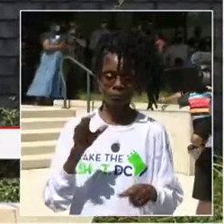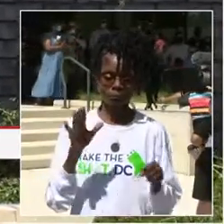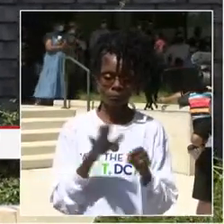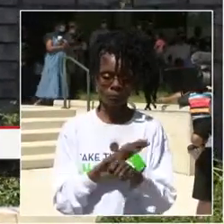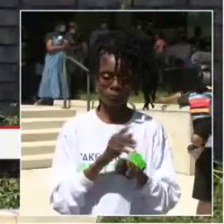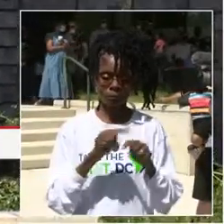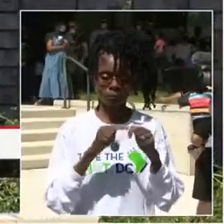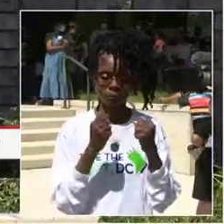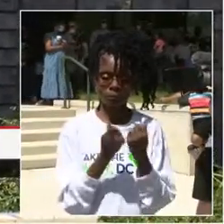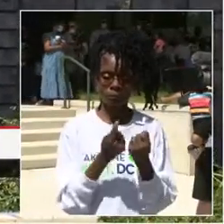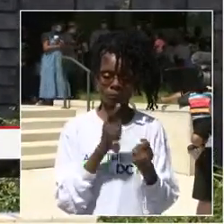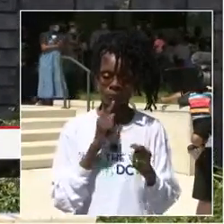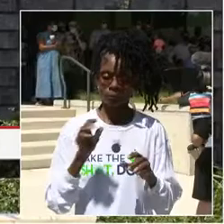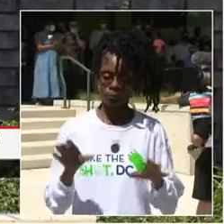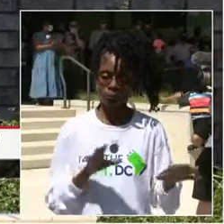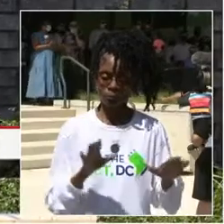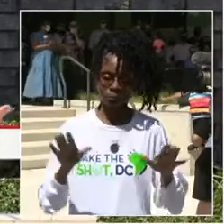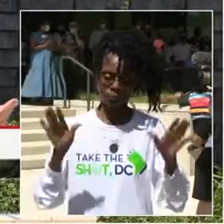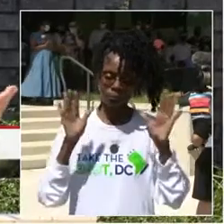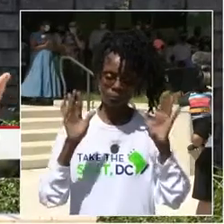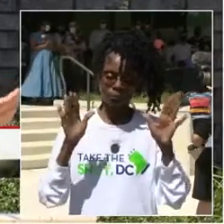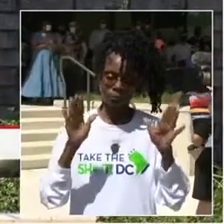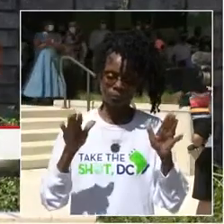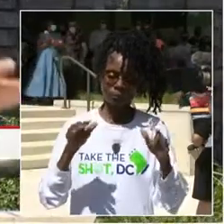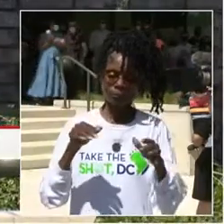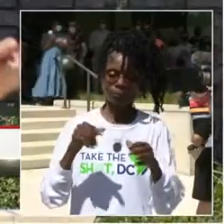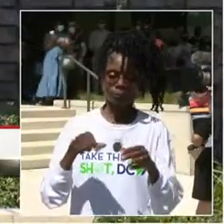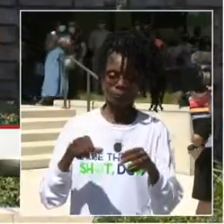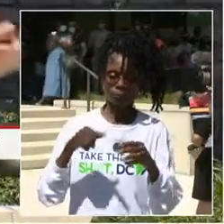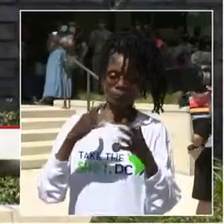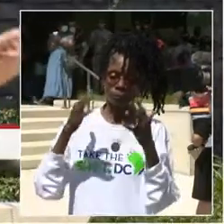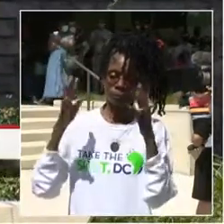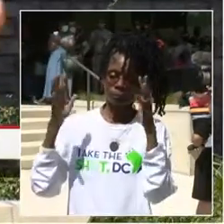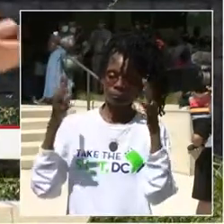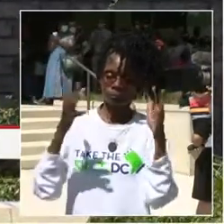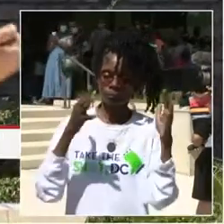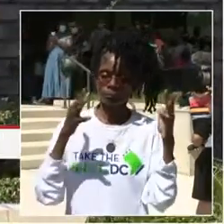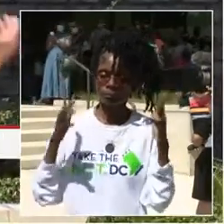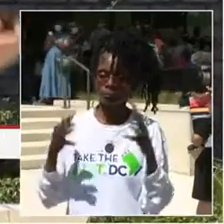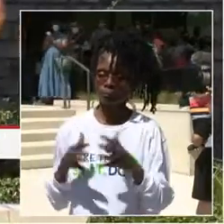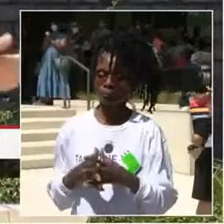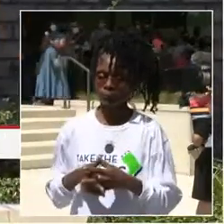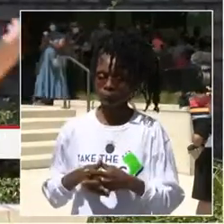in creating this space for the Banneker community. So let's give them a big round of applause.